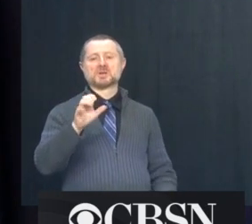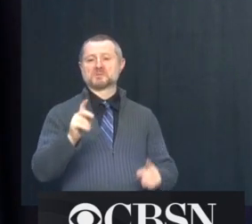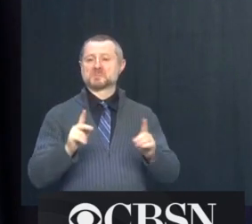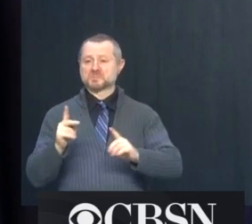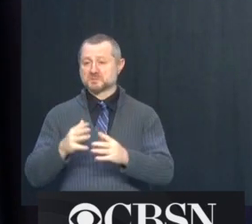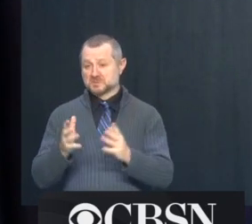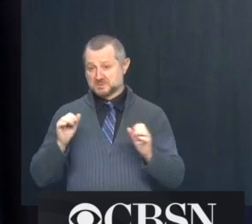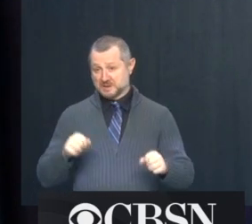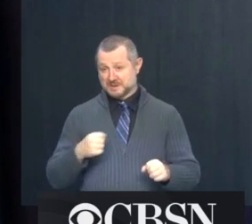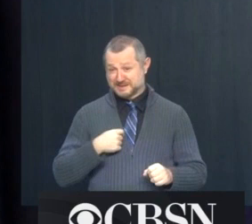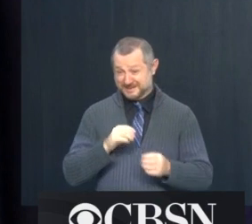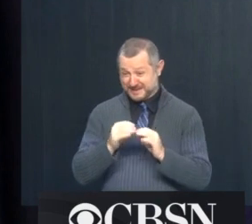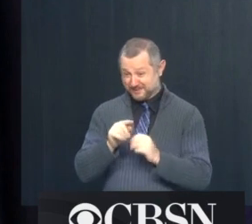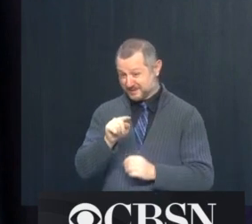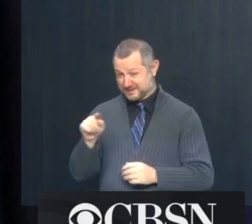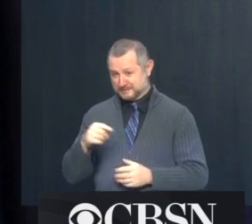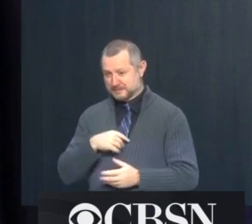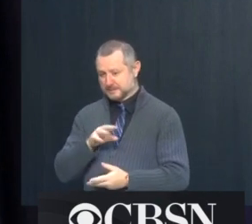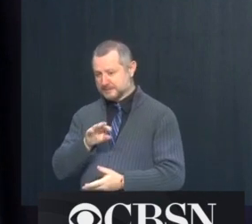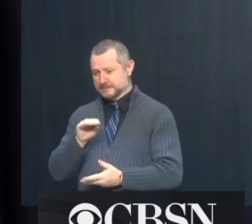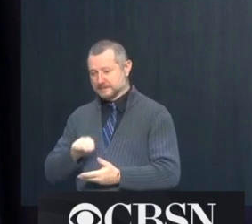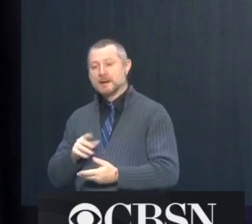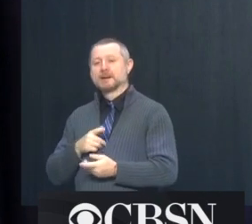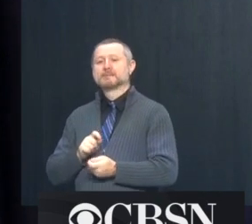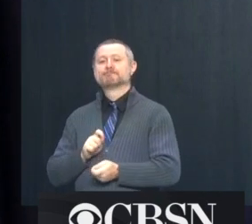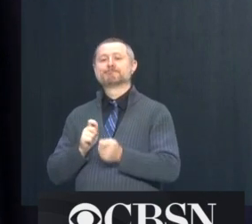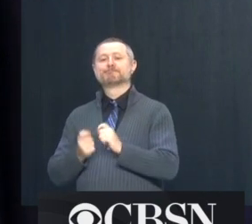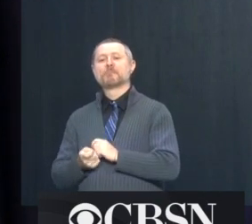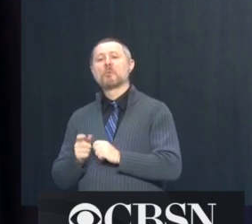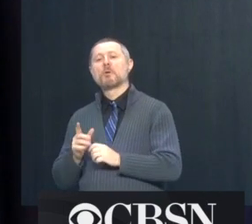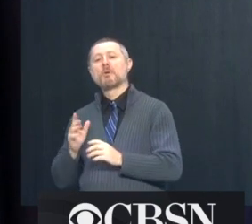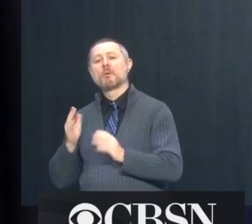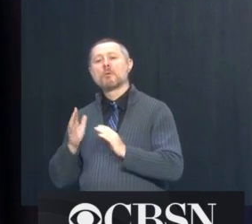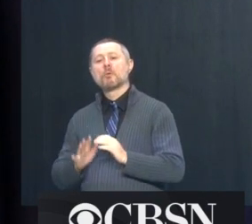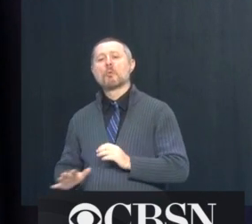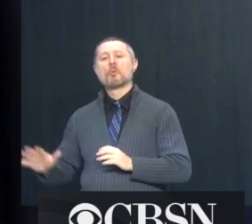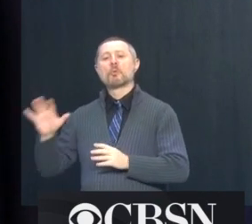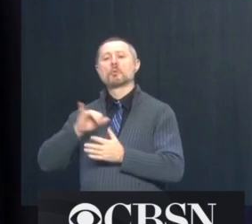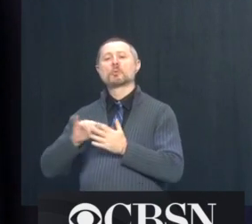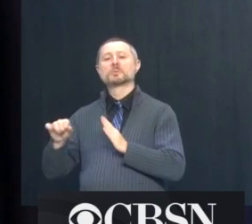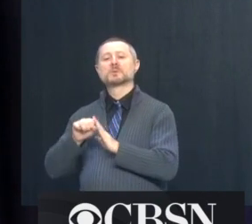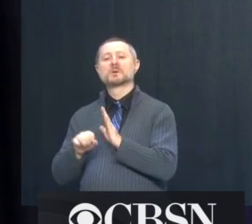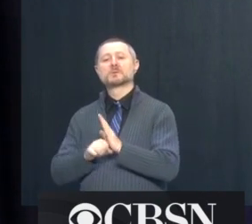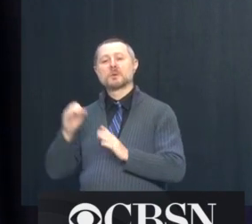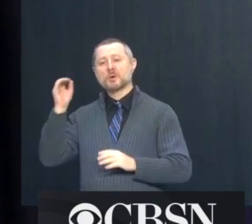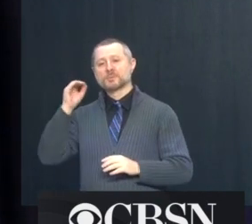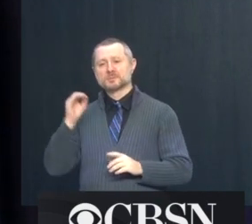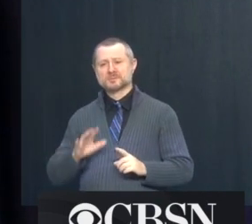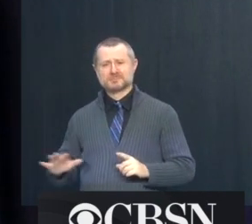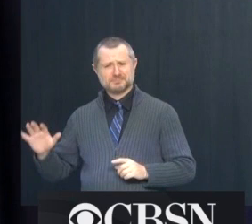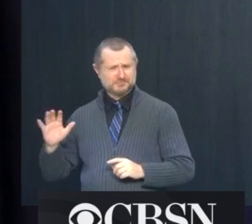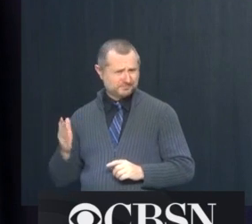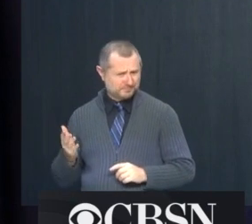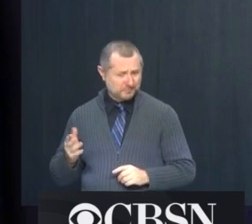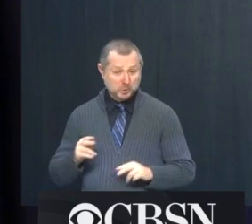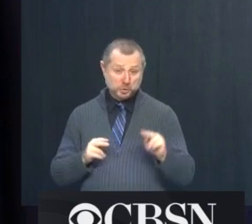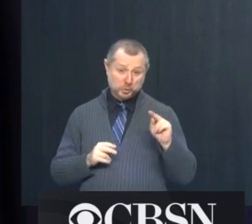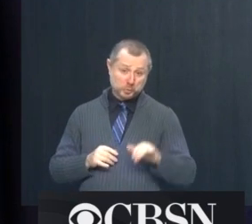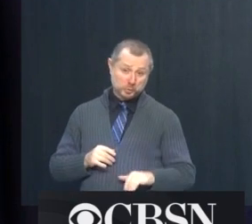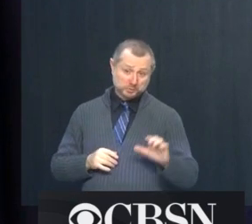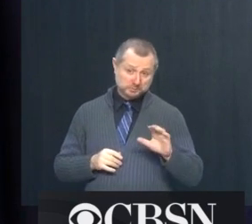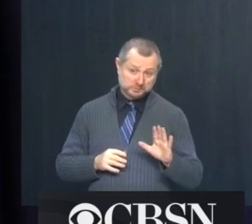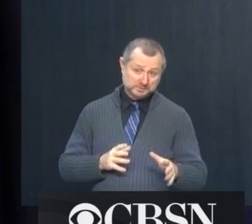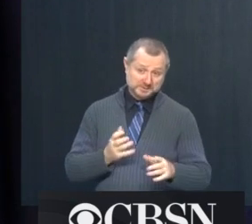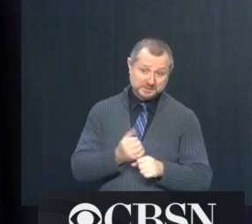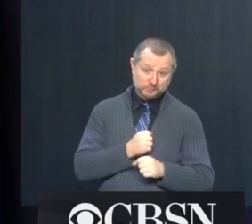extrapolate what people across the state think. New York City only gets the results